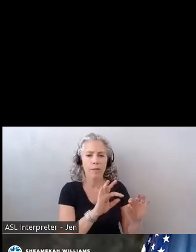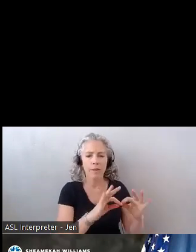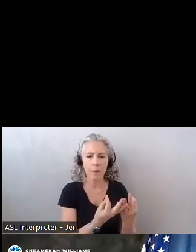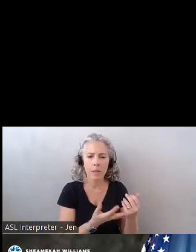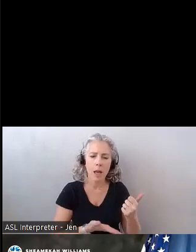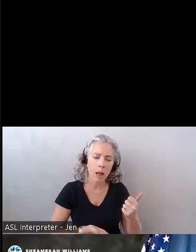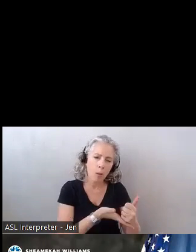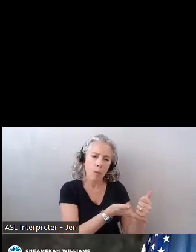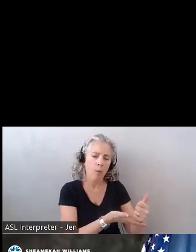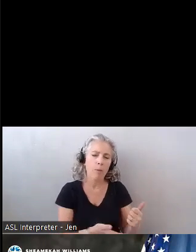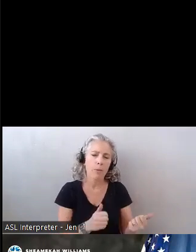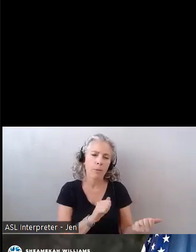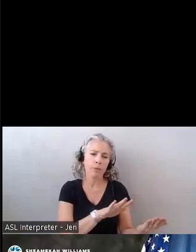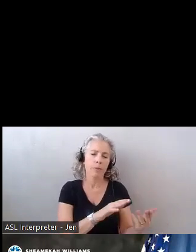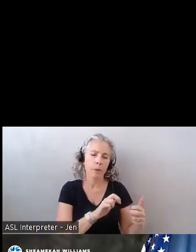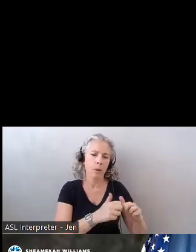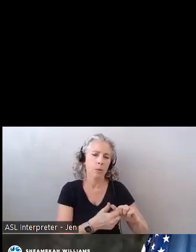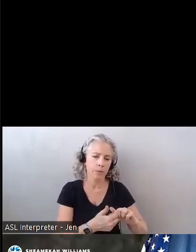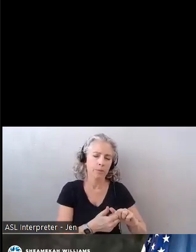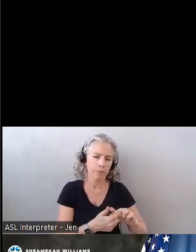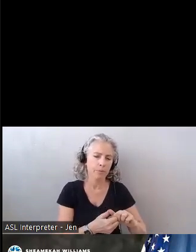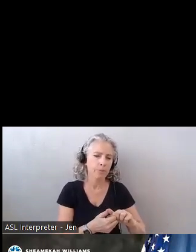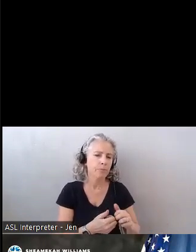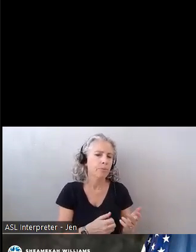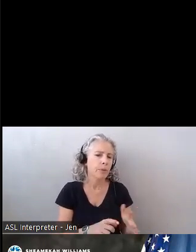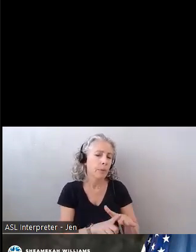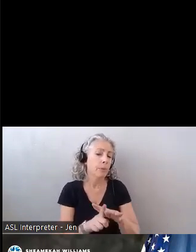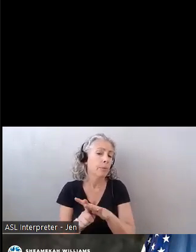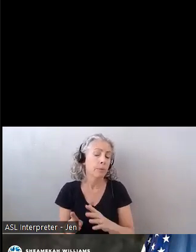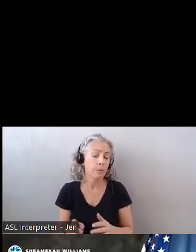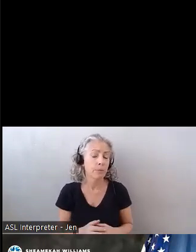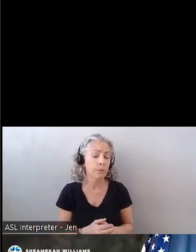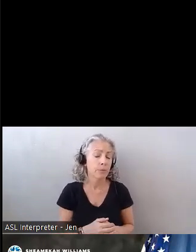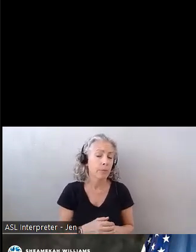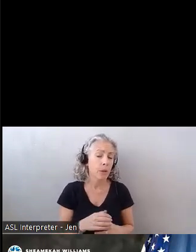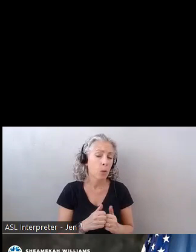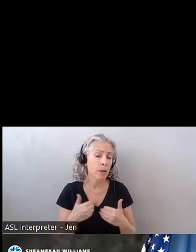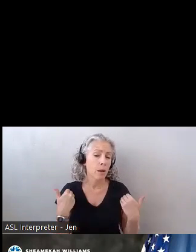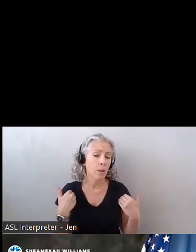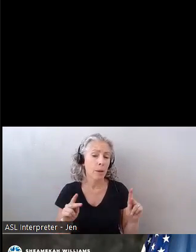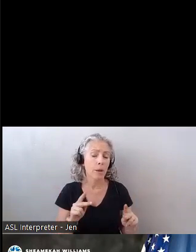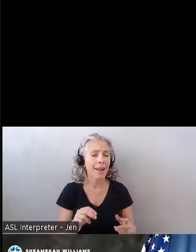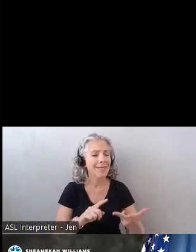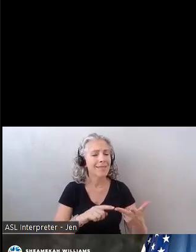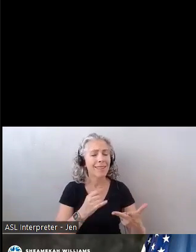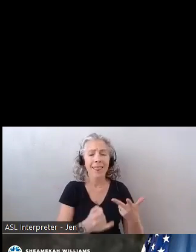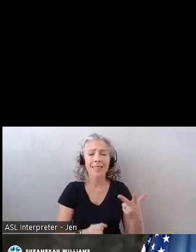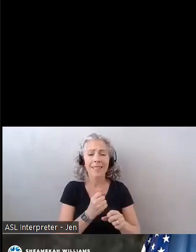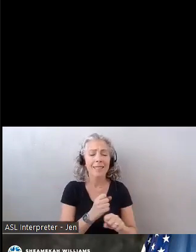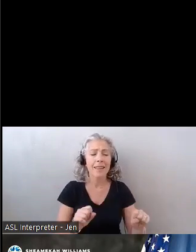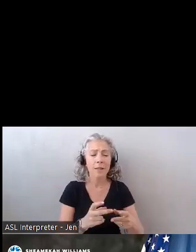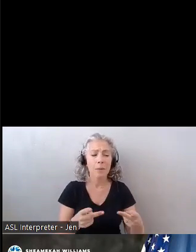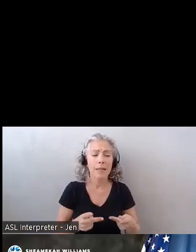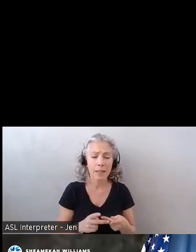helping to address the problematic issues that are coming up with families and young people. And a safe place to be, crisis receiving and